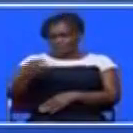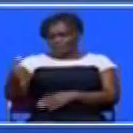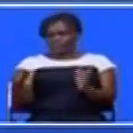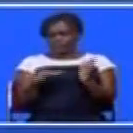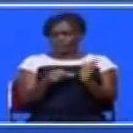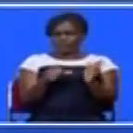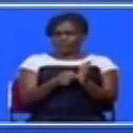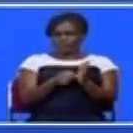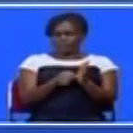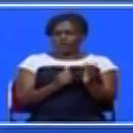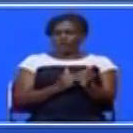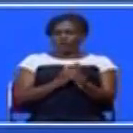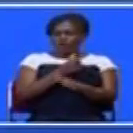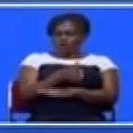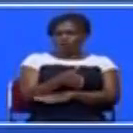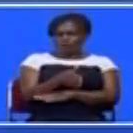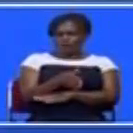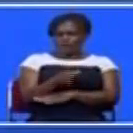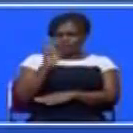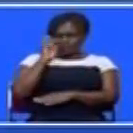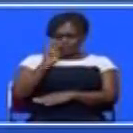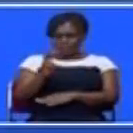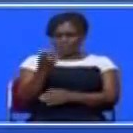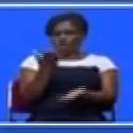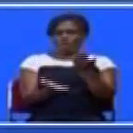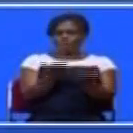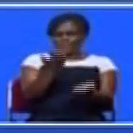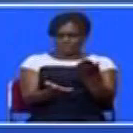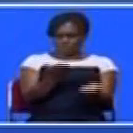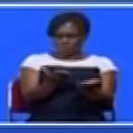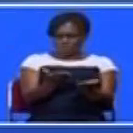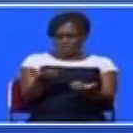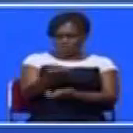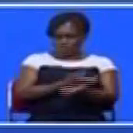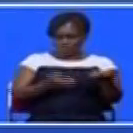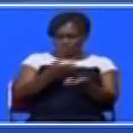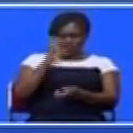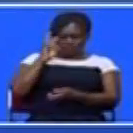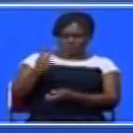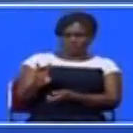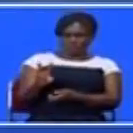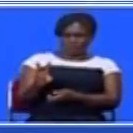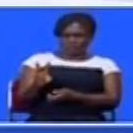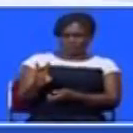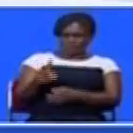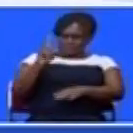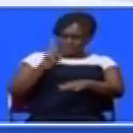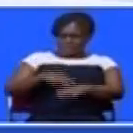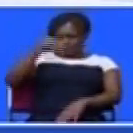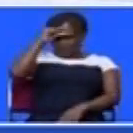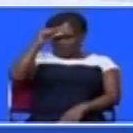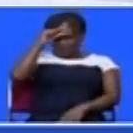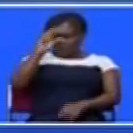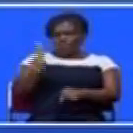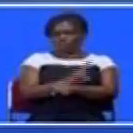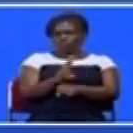issue, I think, beyond you know, looking at the parameters from that that economic point of view, which is when the government is